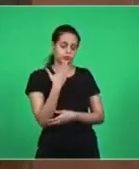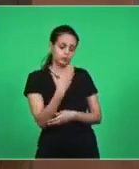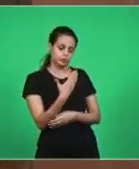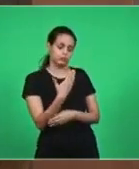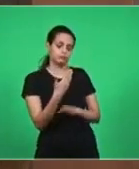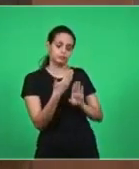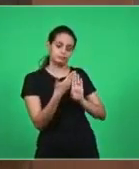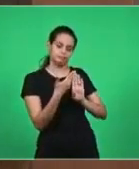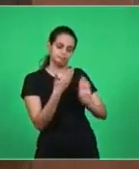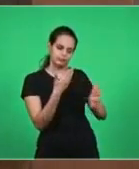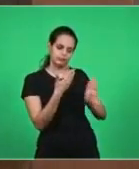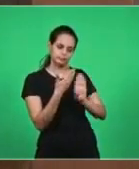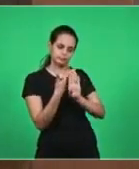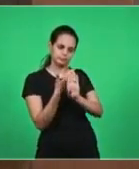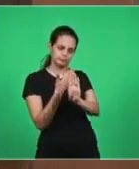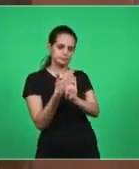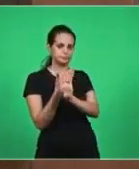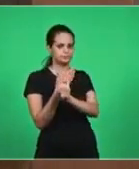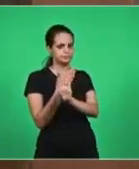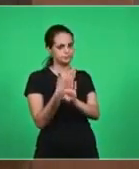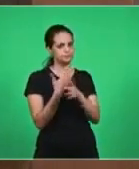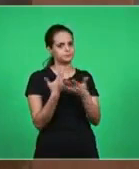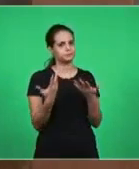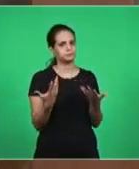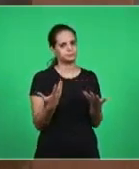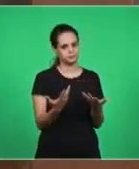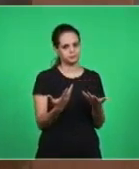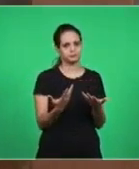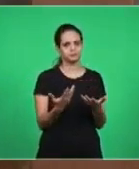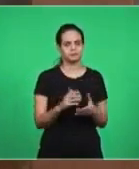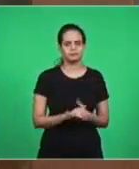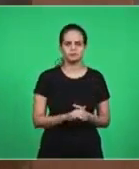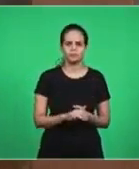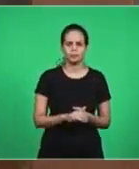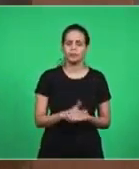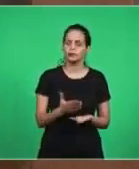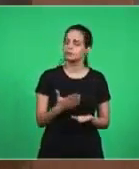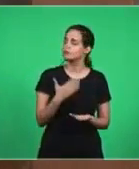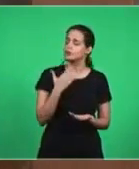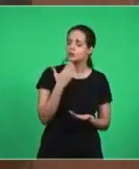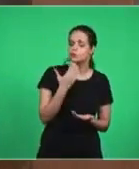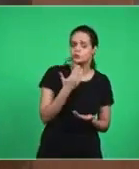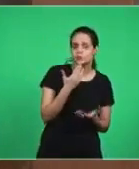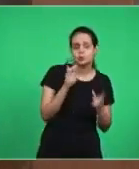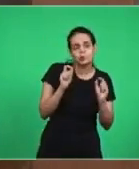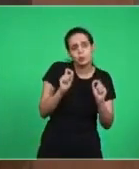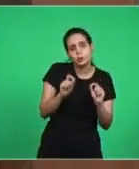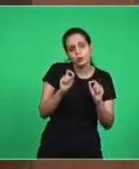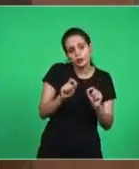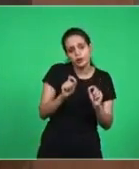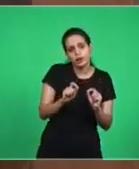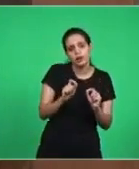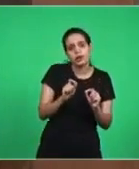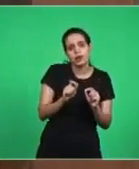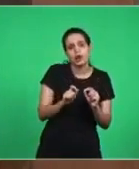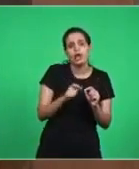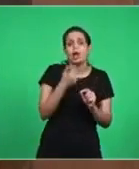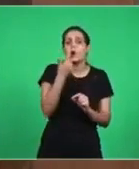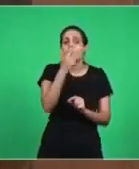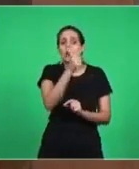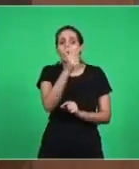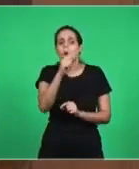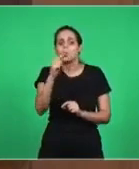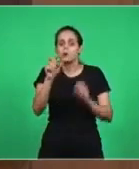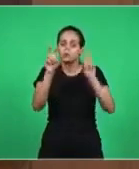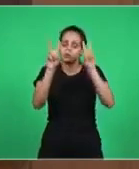Now, that person, the youth, they went straight from the path because of sin. So this type of